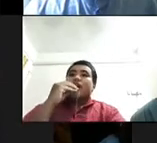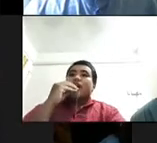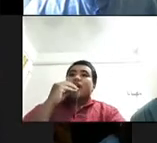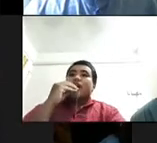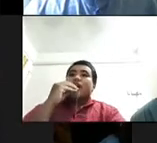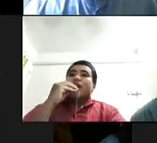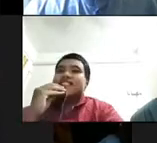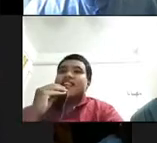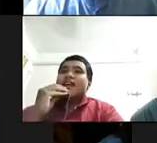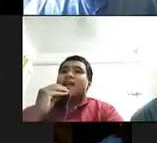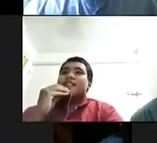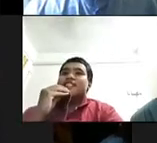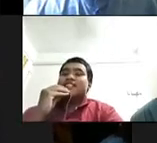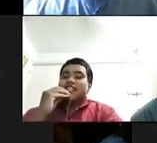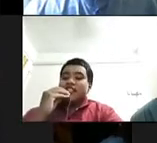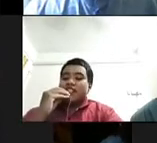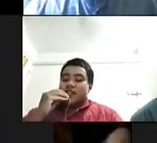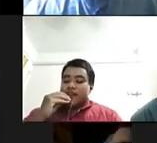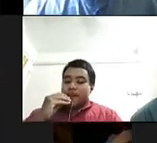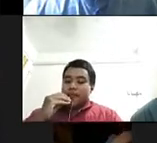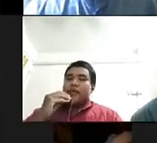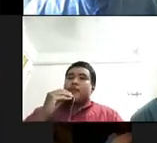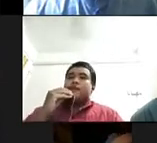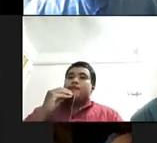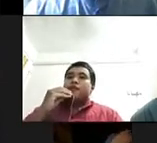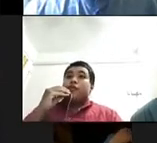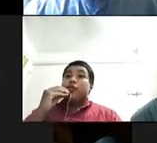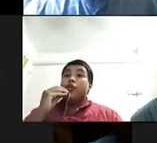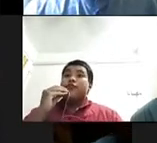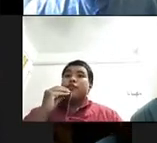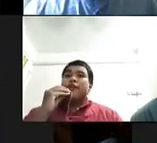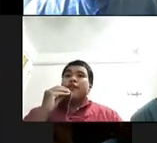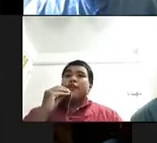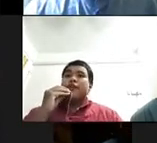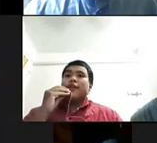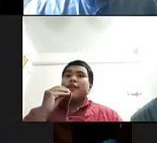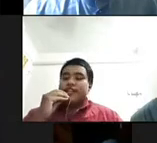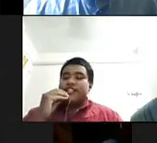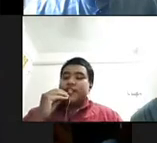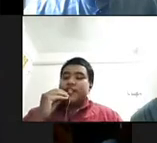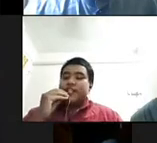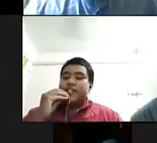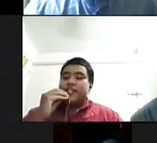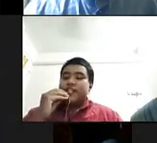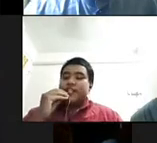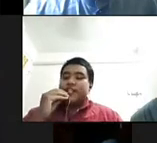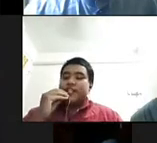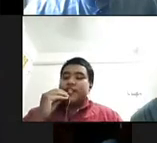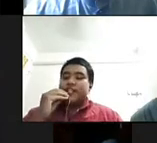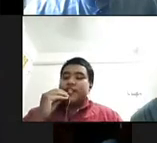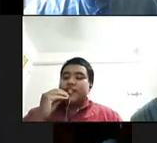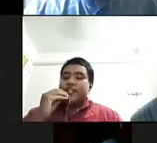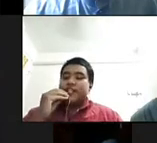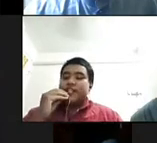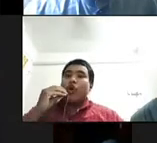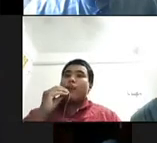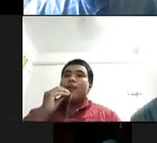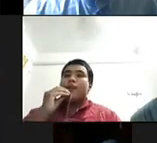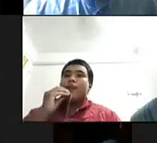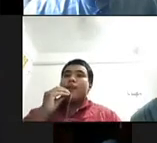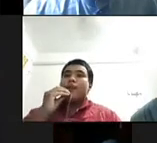203341. Okay, let's start our discussion. For your information, vegetable and fruits are